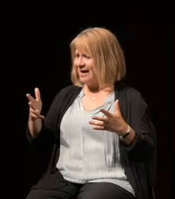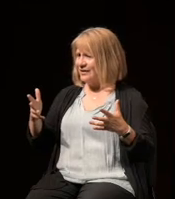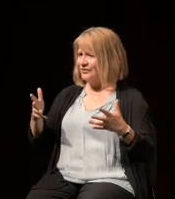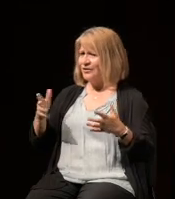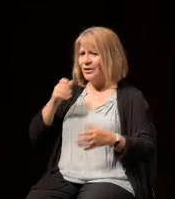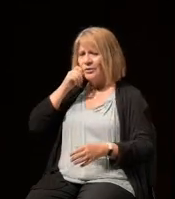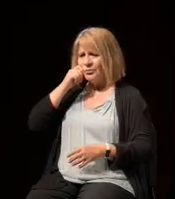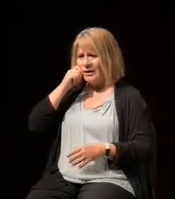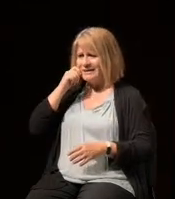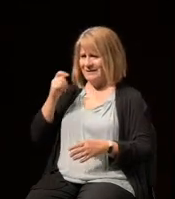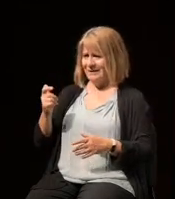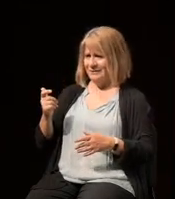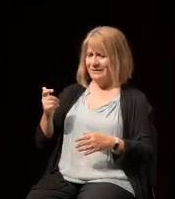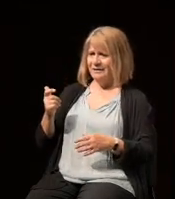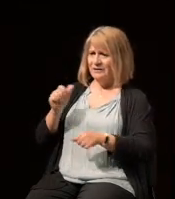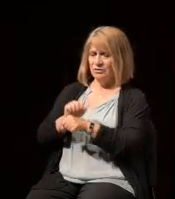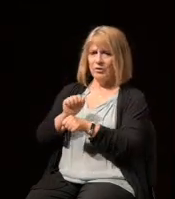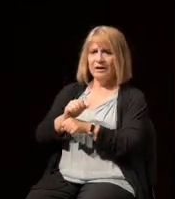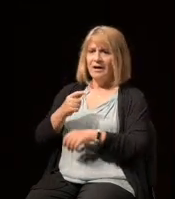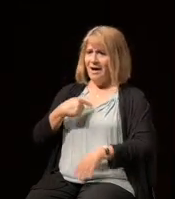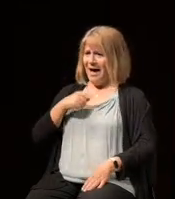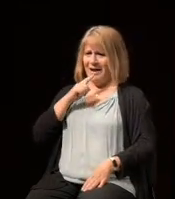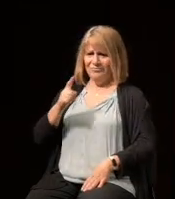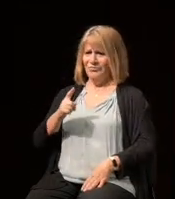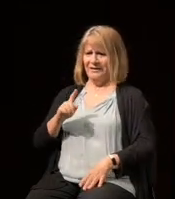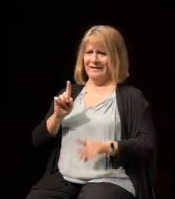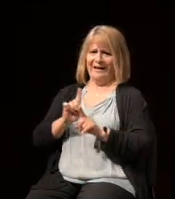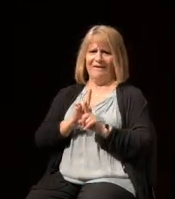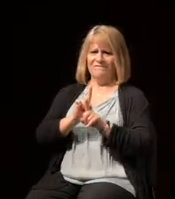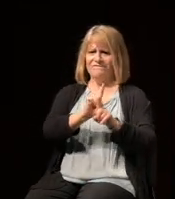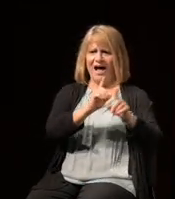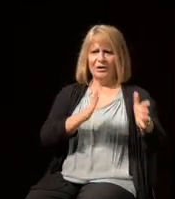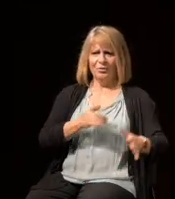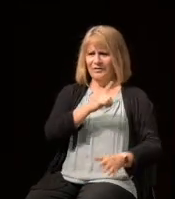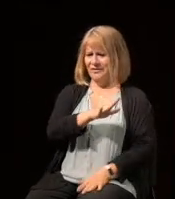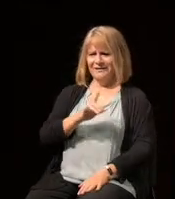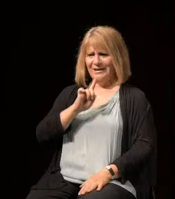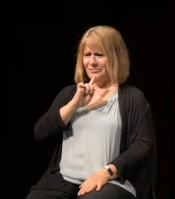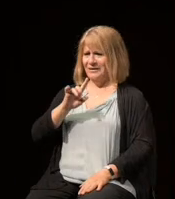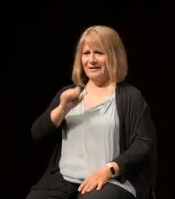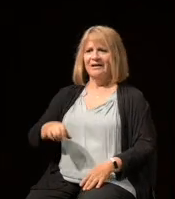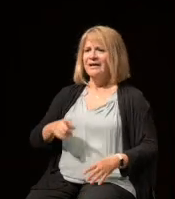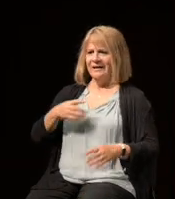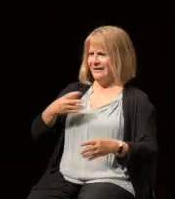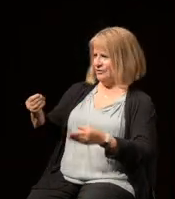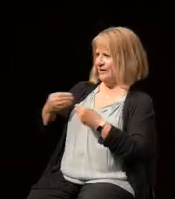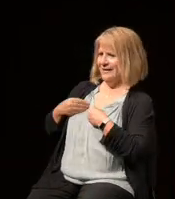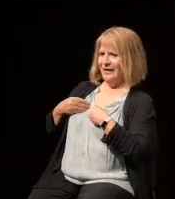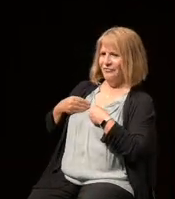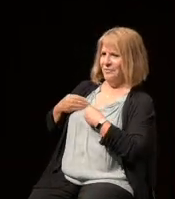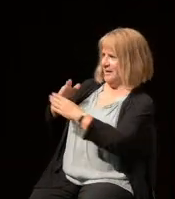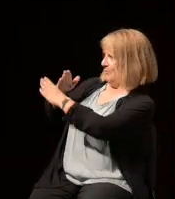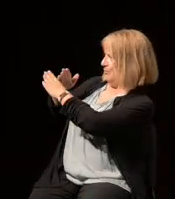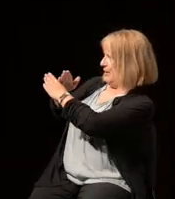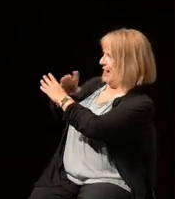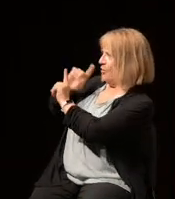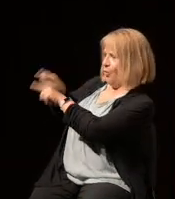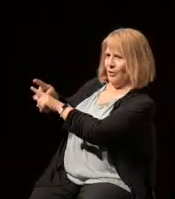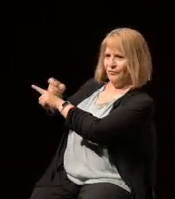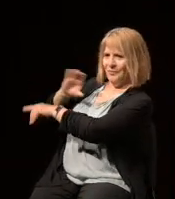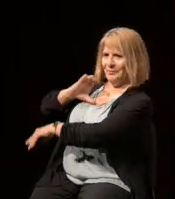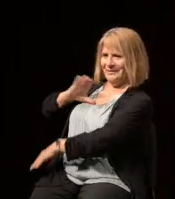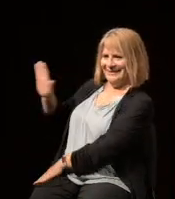Paul Gorski groupie, if I admit it. You know, I follow the man around. He's probably got a restraining order out. I don't know. But,